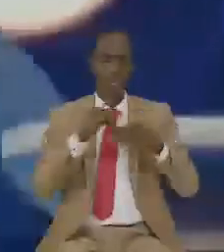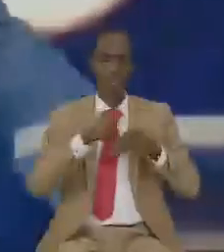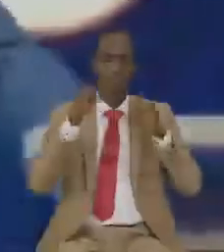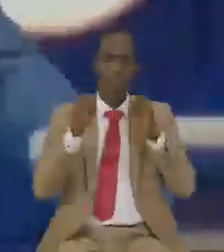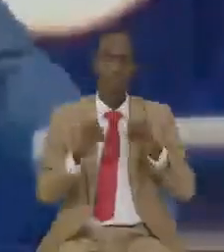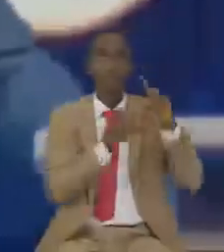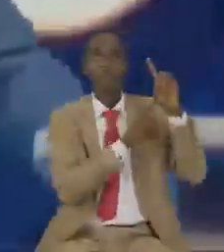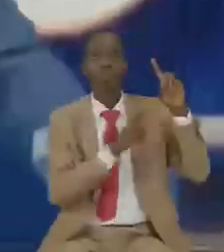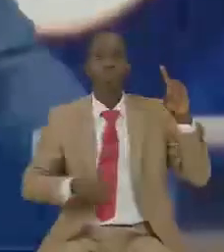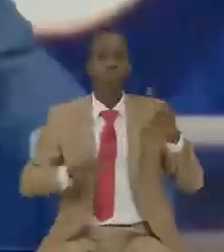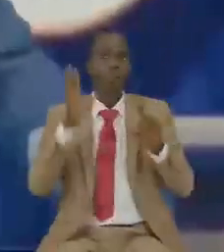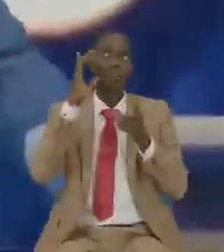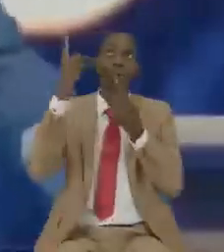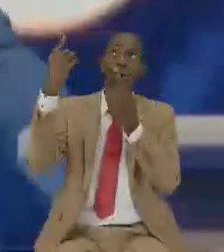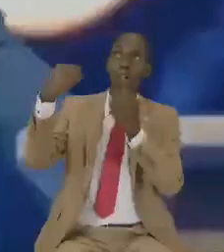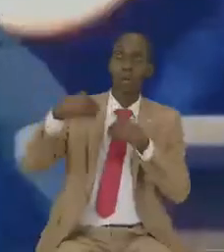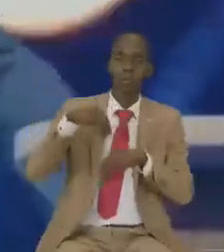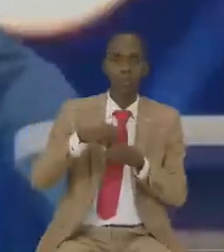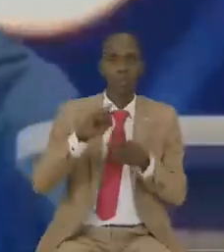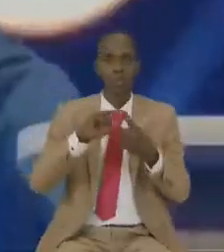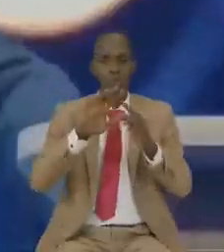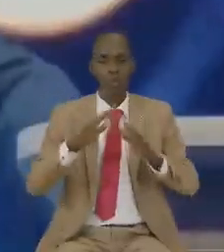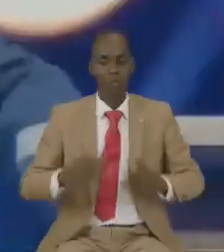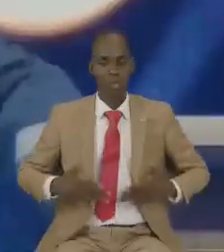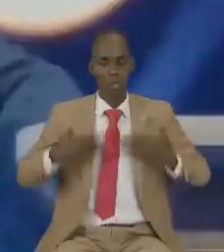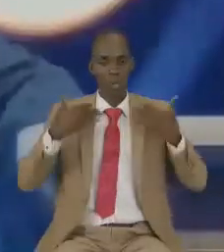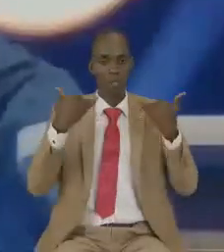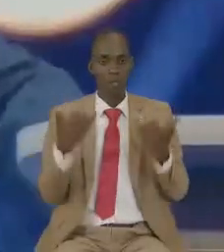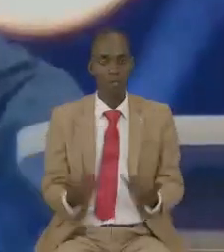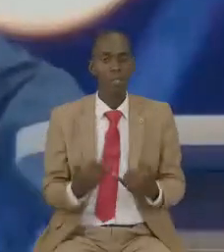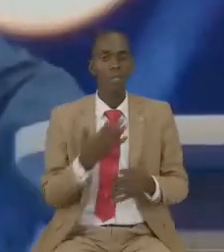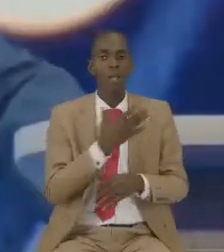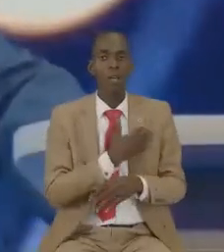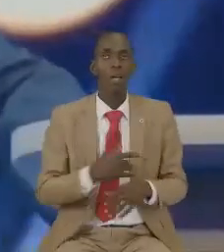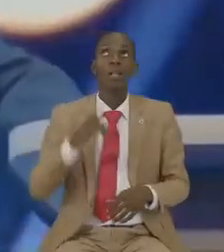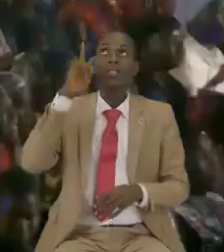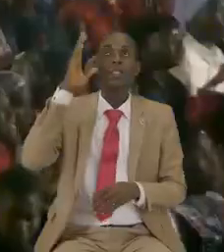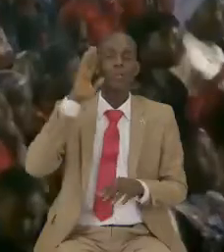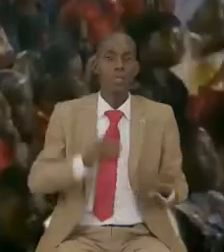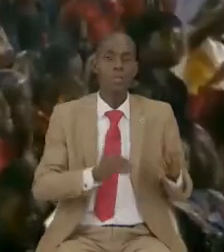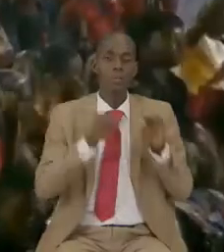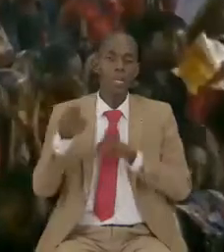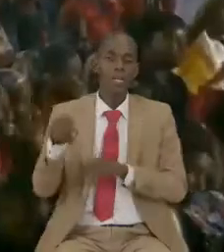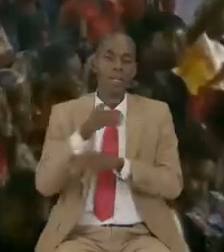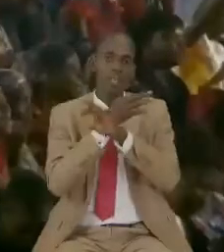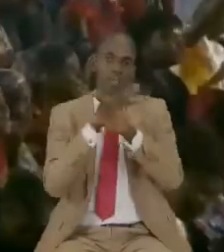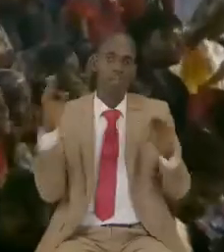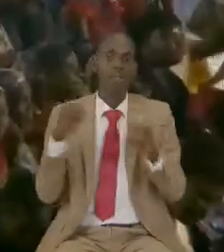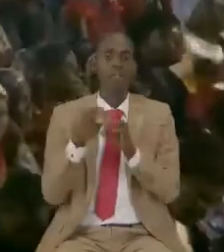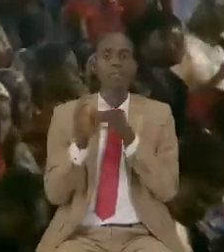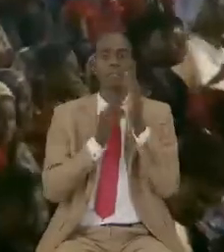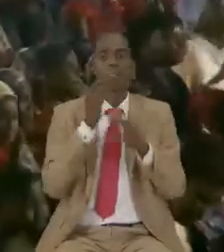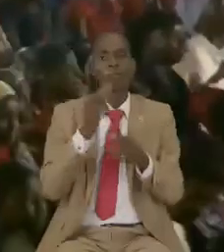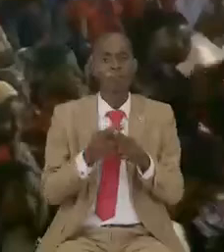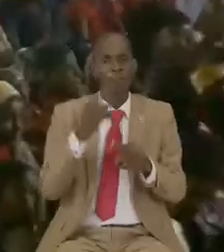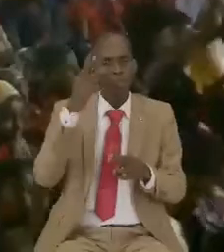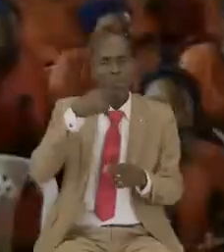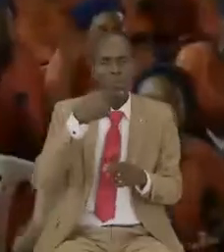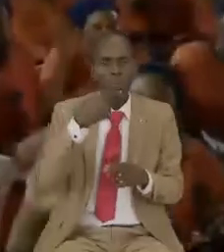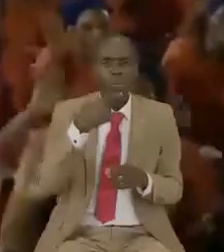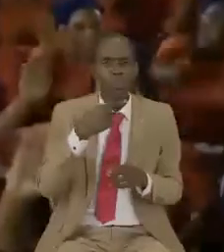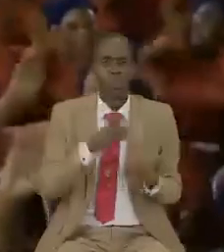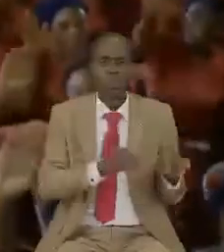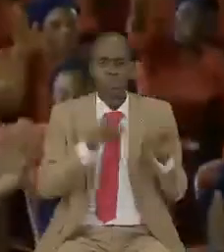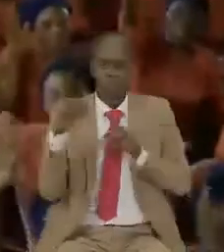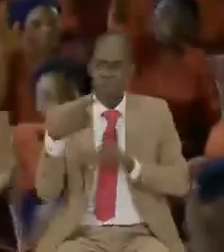Lord will come into your life tonight. It will set you free. Where are you there?